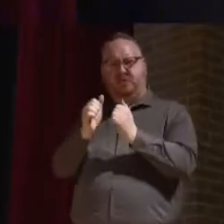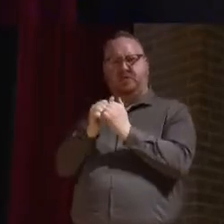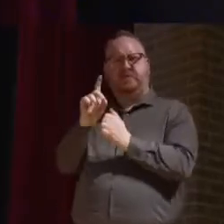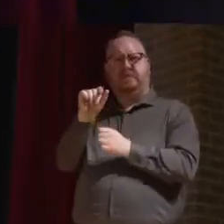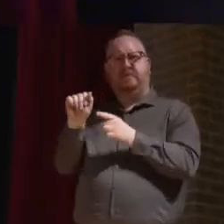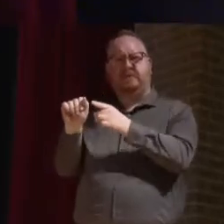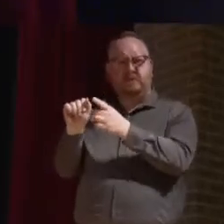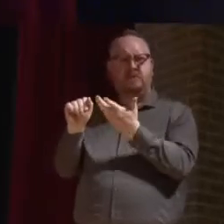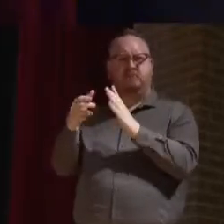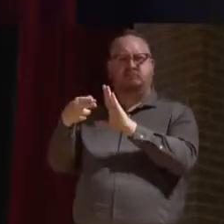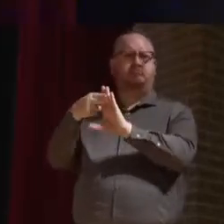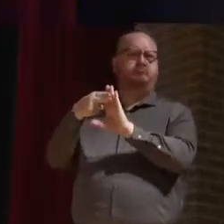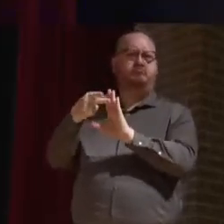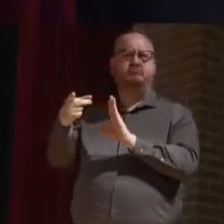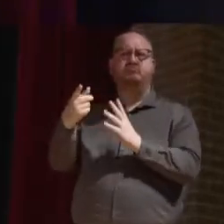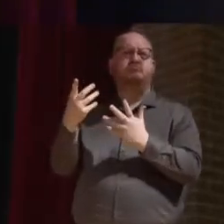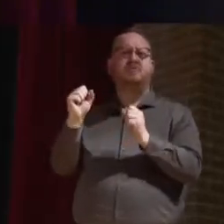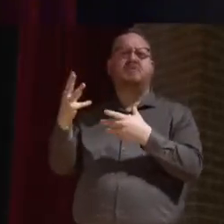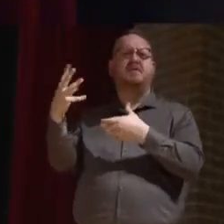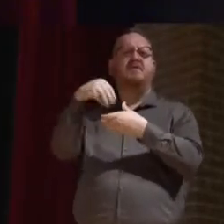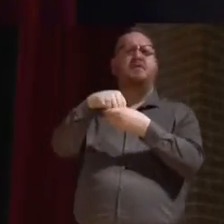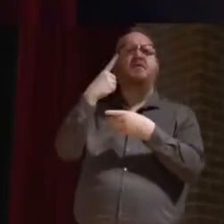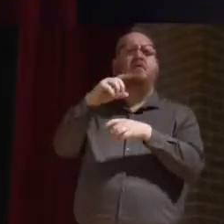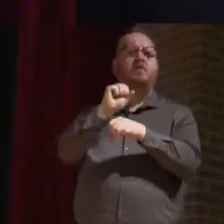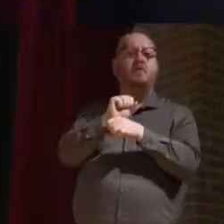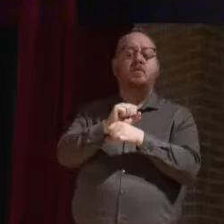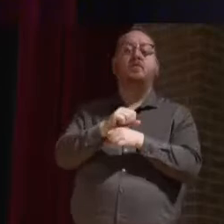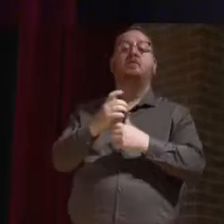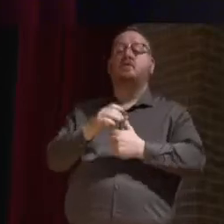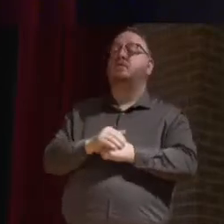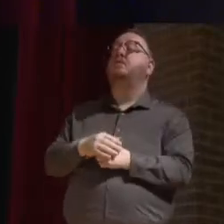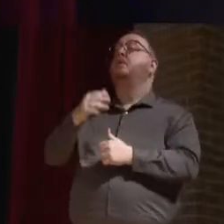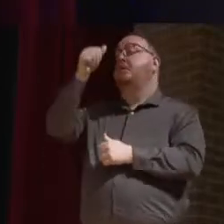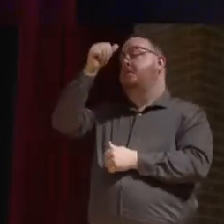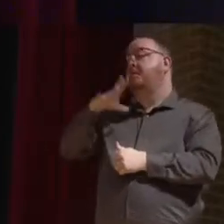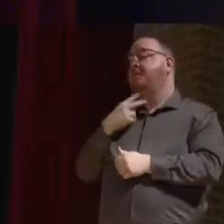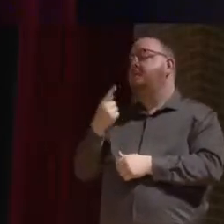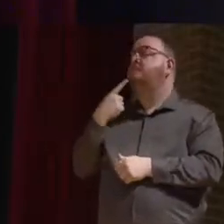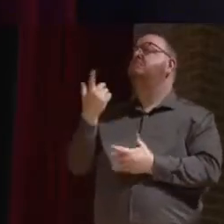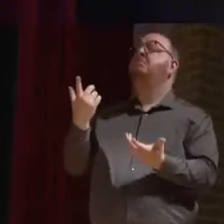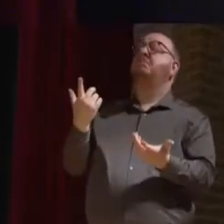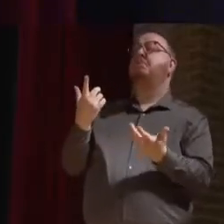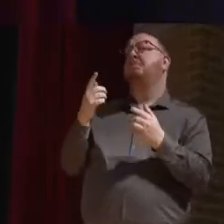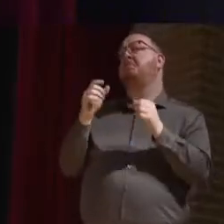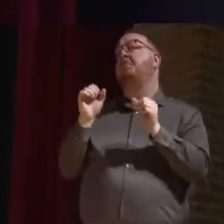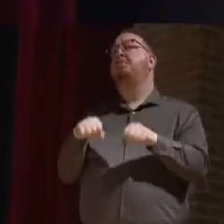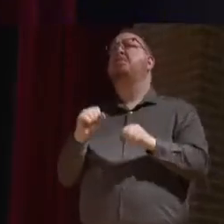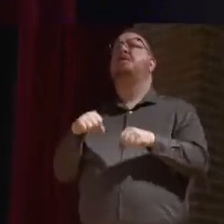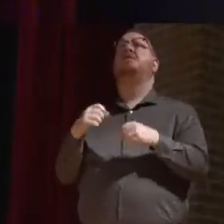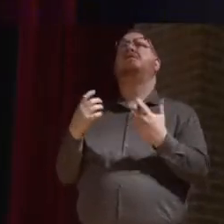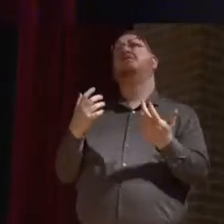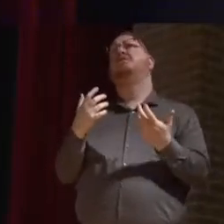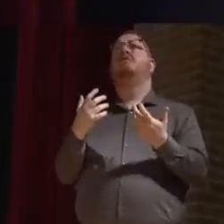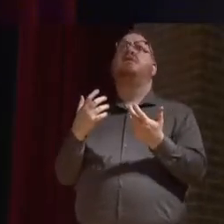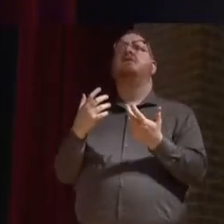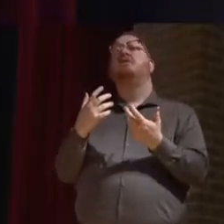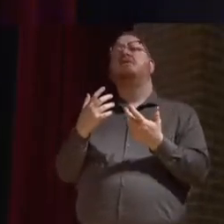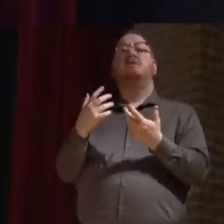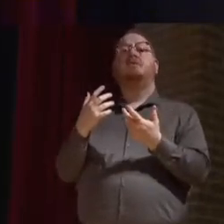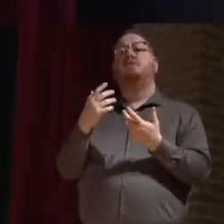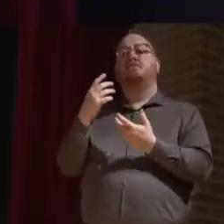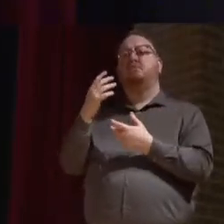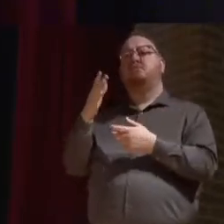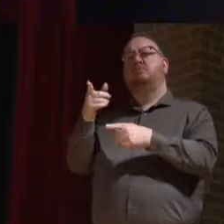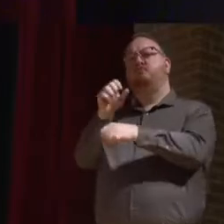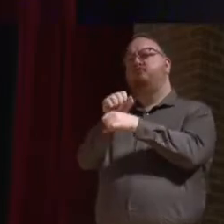have like an advantage if they wouldn't be moving on to a different job or a different college. They would be more dedicated to that job